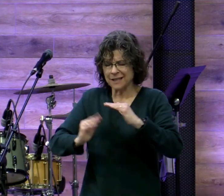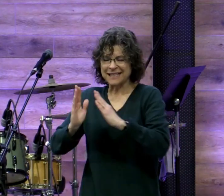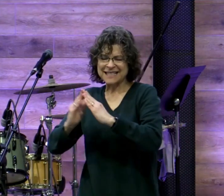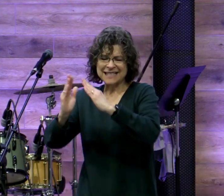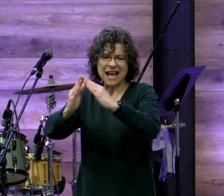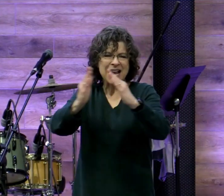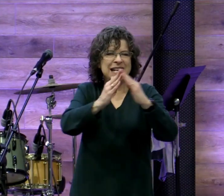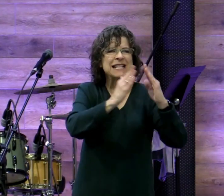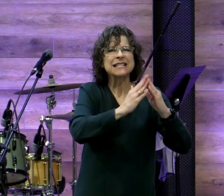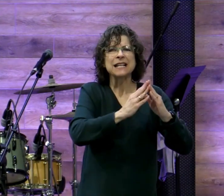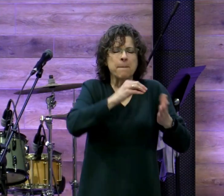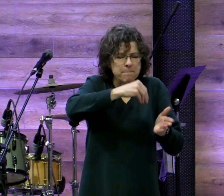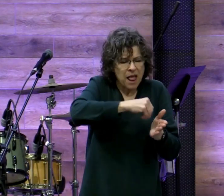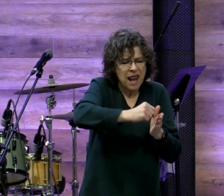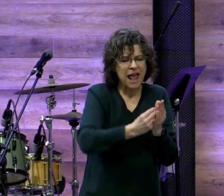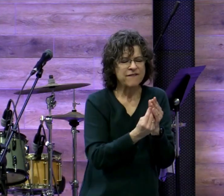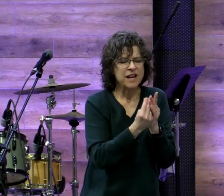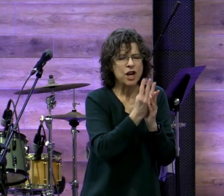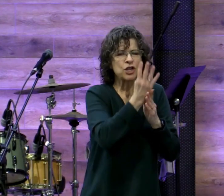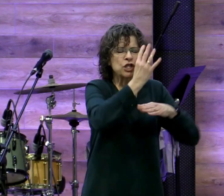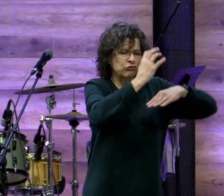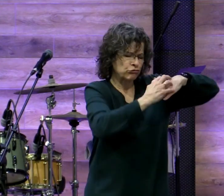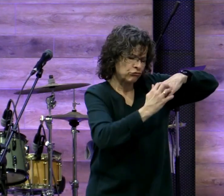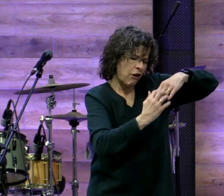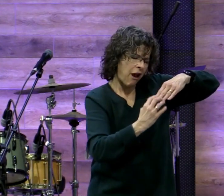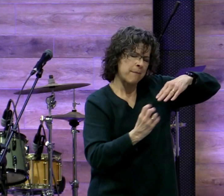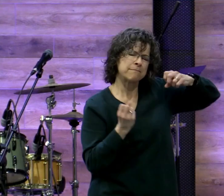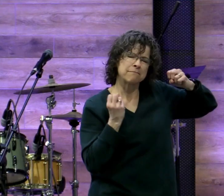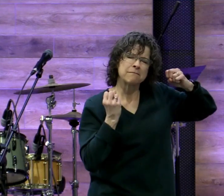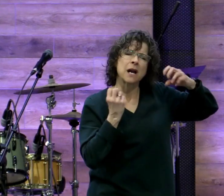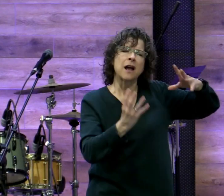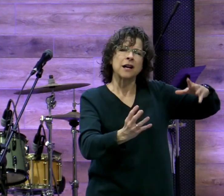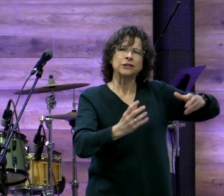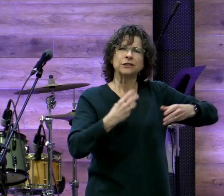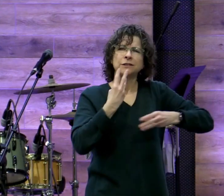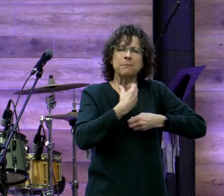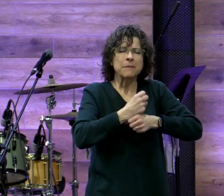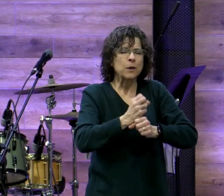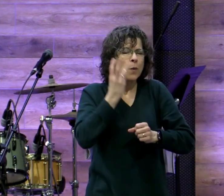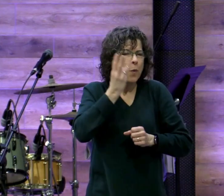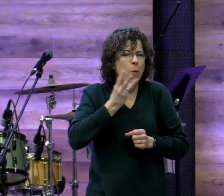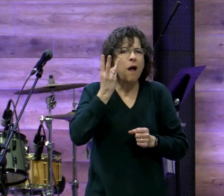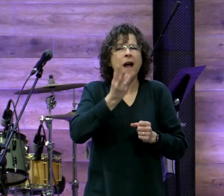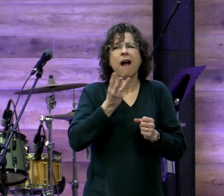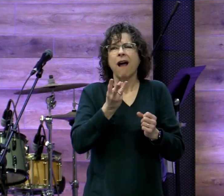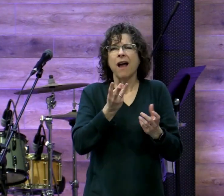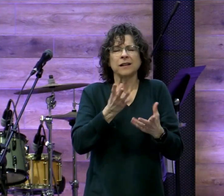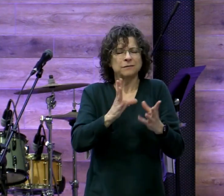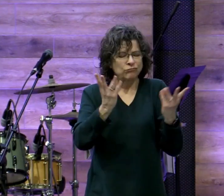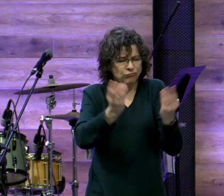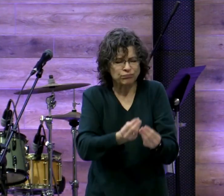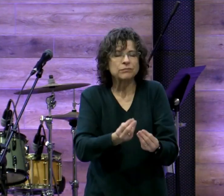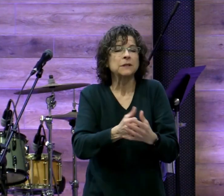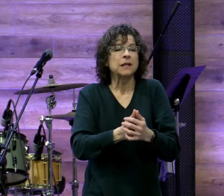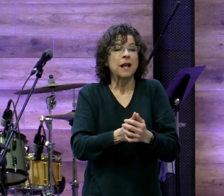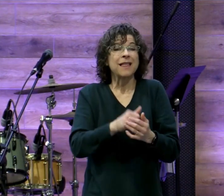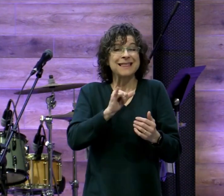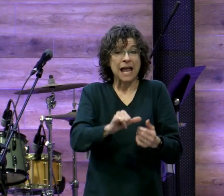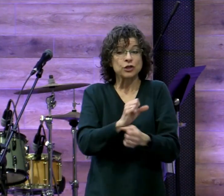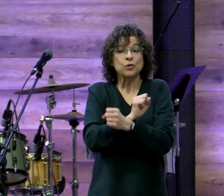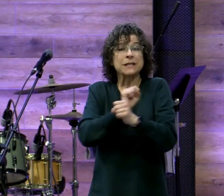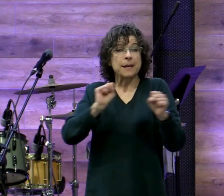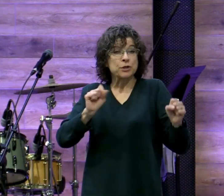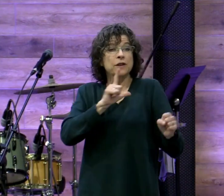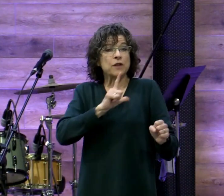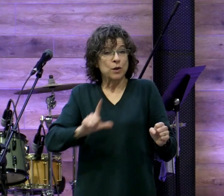plant vineyards and drink their wine, and they shall make gardens and eat their fruit. The redemption that the Lord brings about